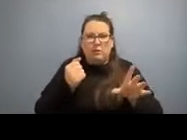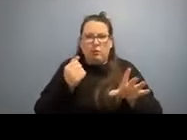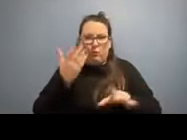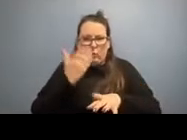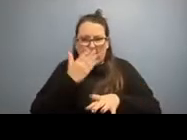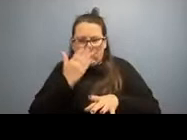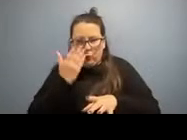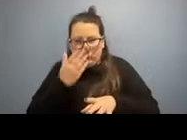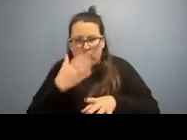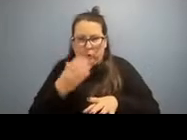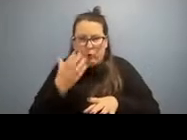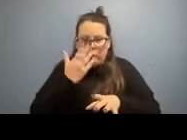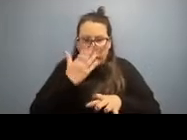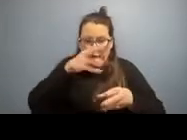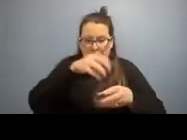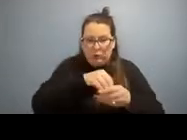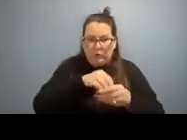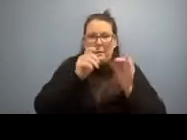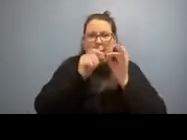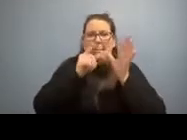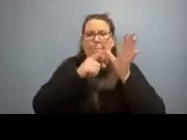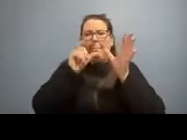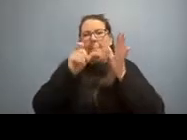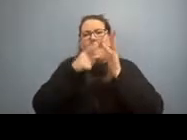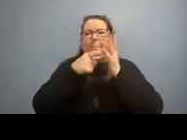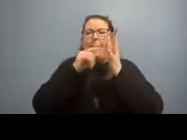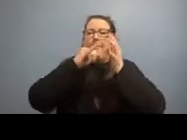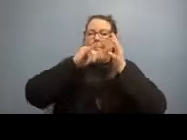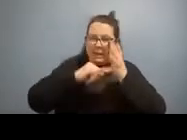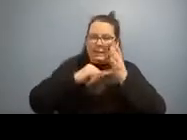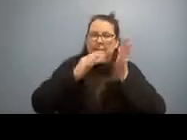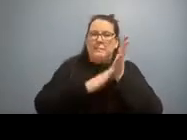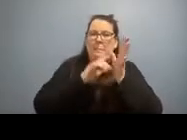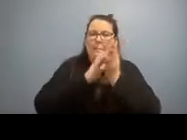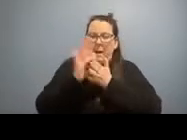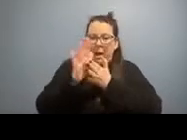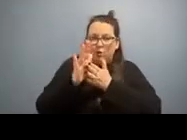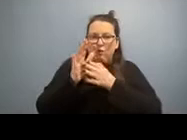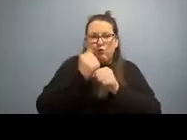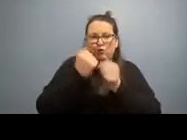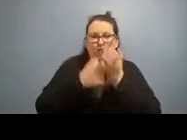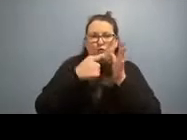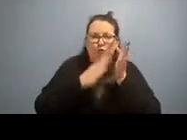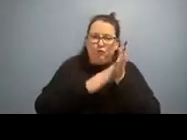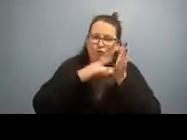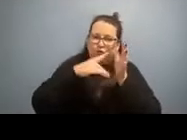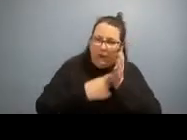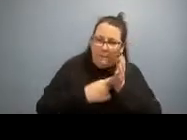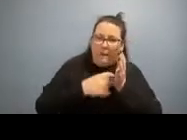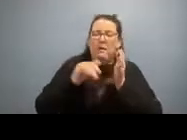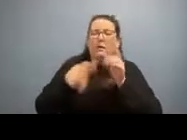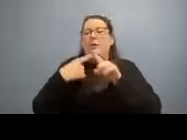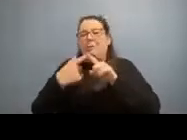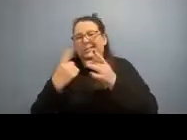the Bacchus Marsh Grammar, which is sort of more regional, but we also have a lot of metro schools like Trinity Grammar and